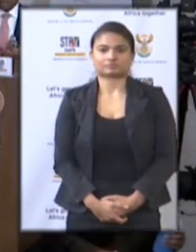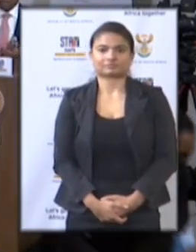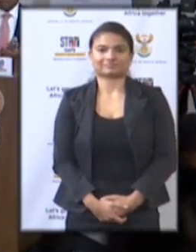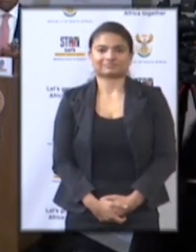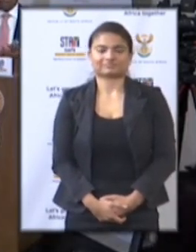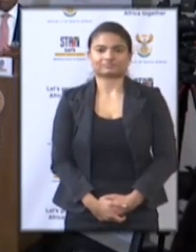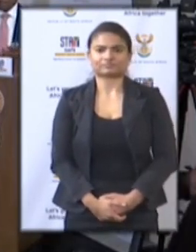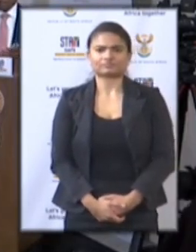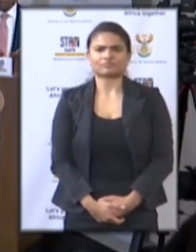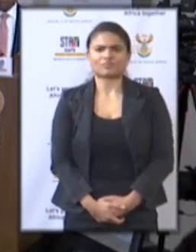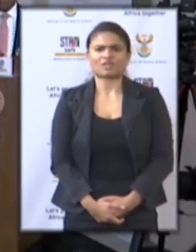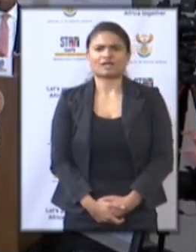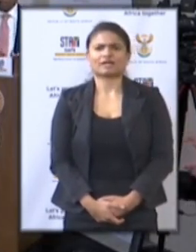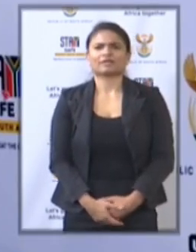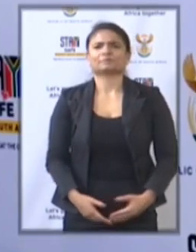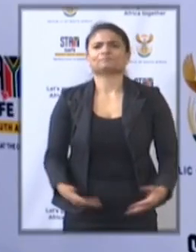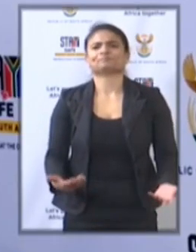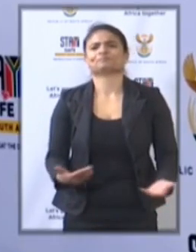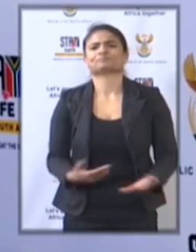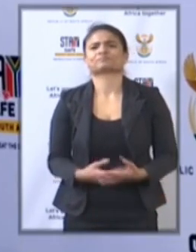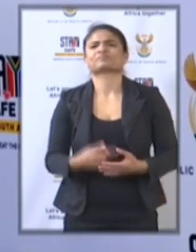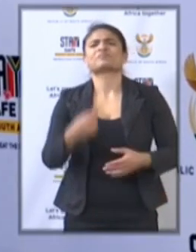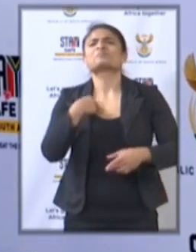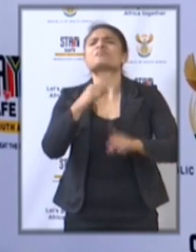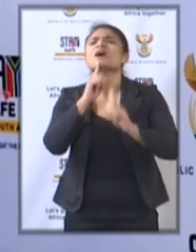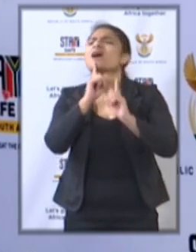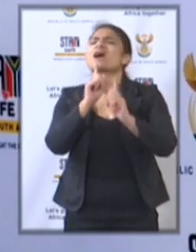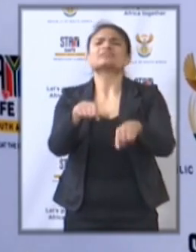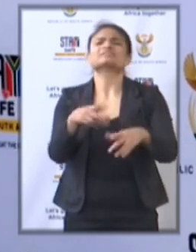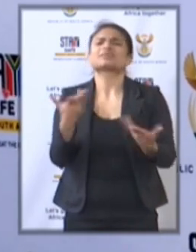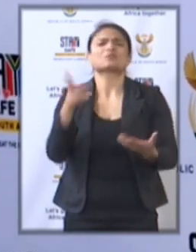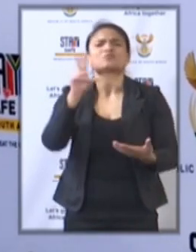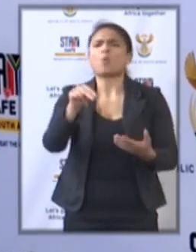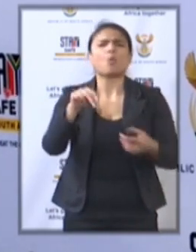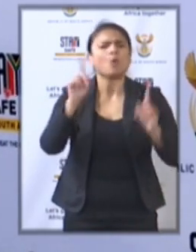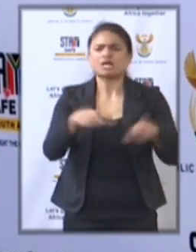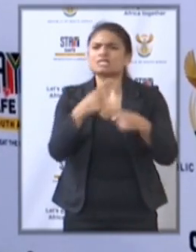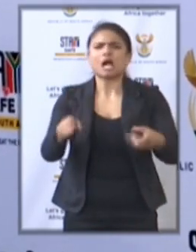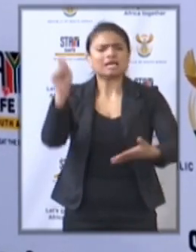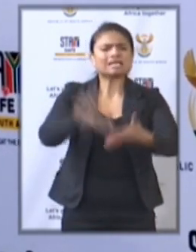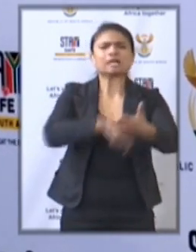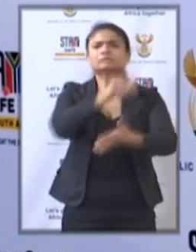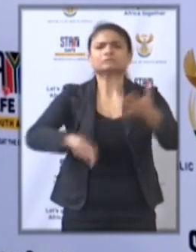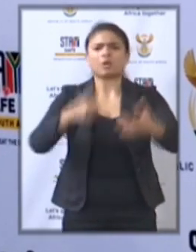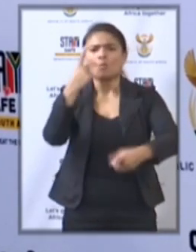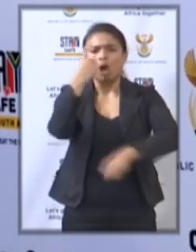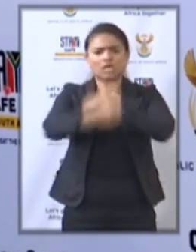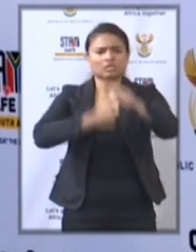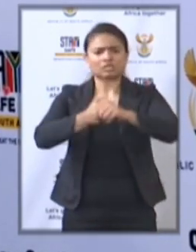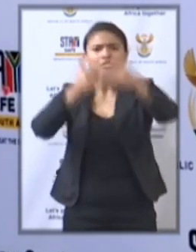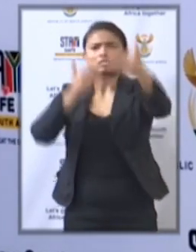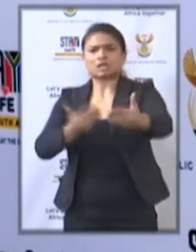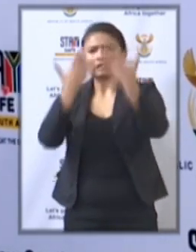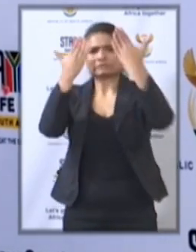The answer to this question is that no, we are not yet considering cancelling the academic or the school